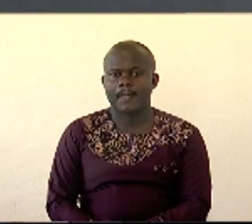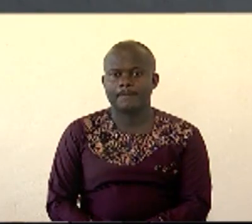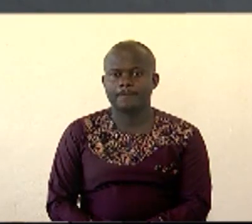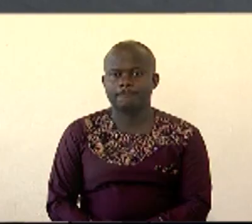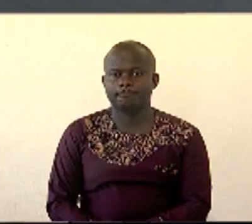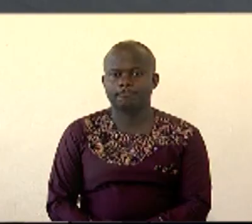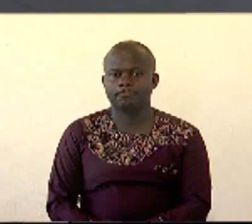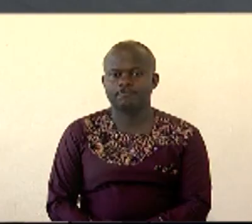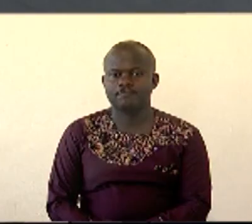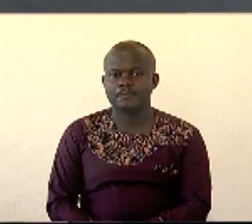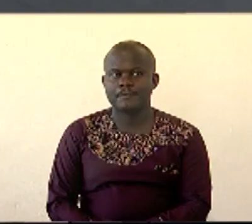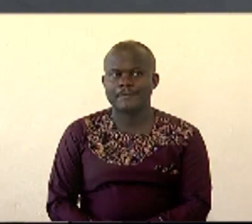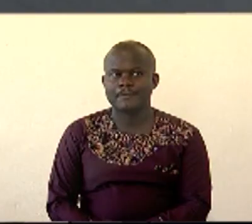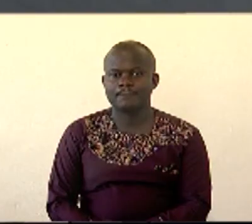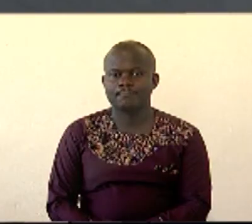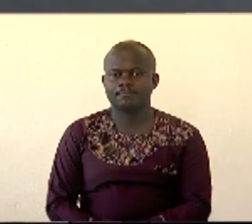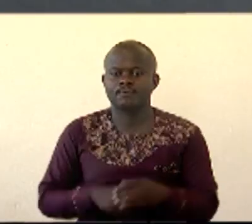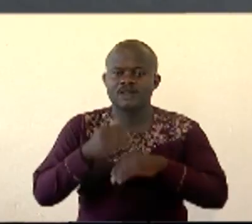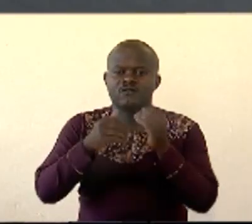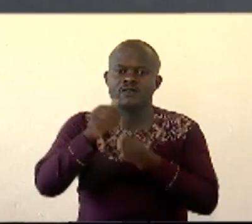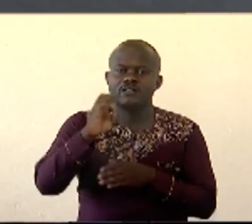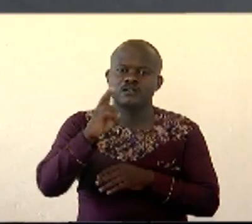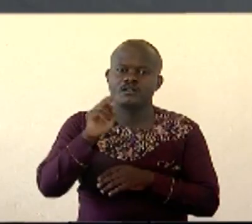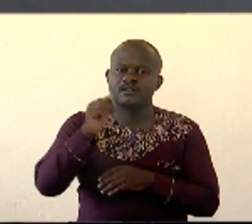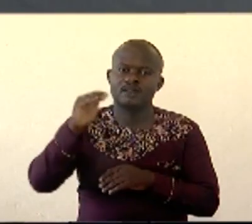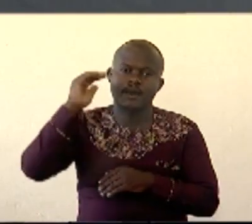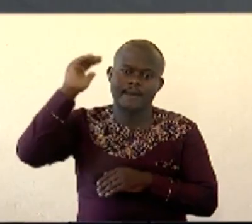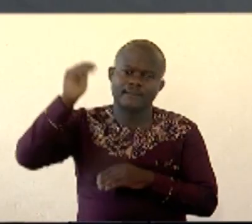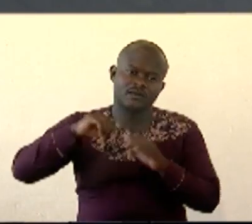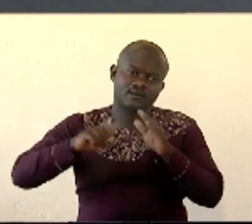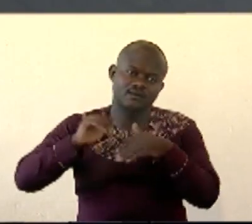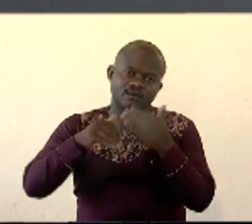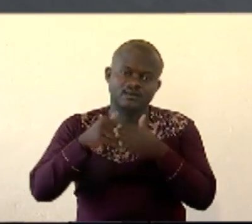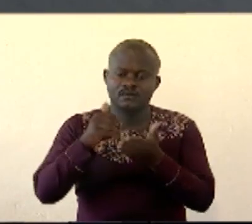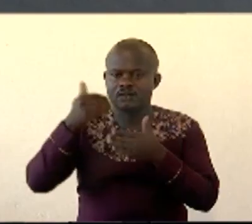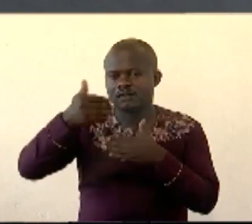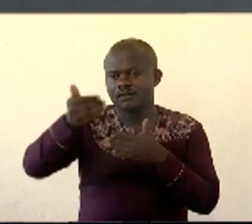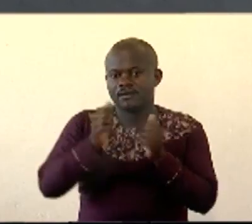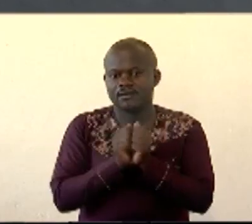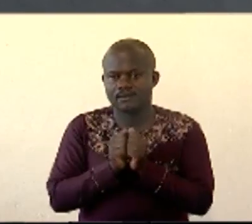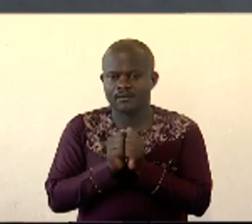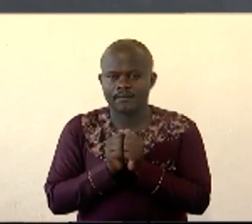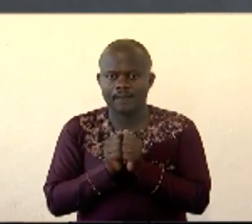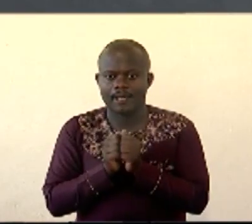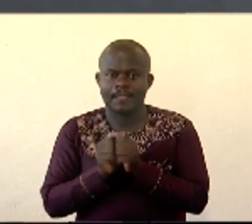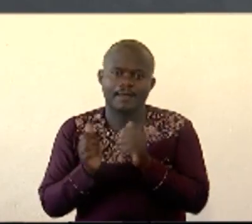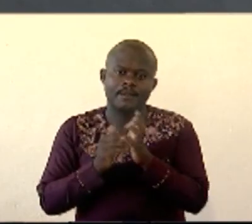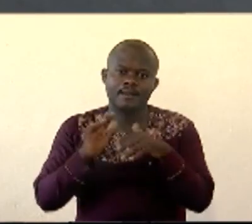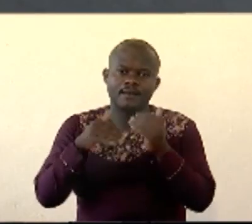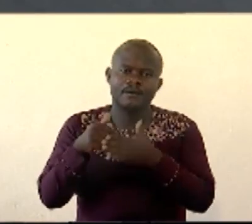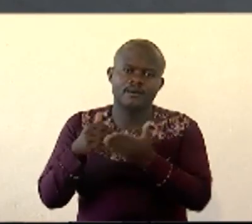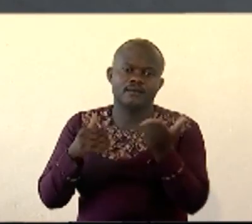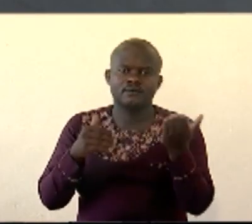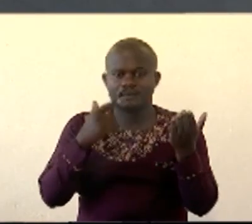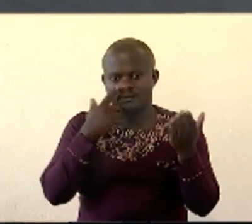And I said immediately after cuticle, there is the upper and lower epidermis respectively. And we have the parasite